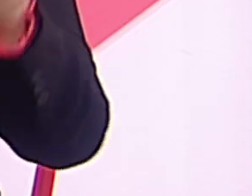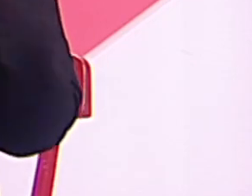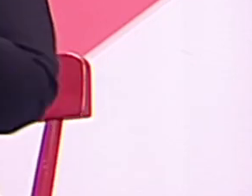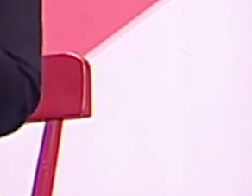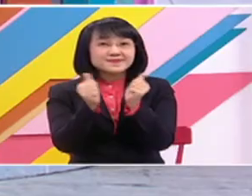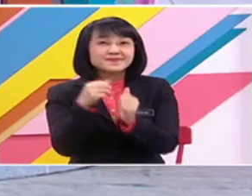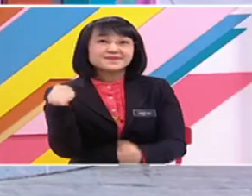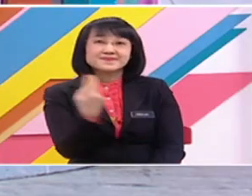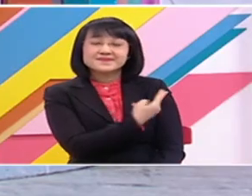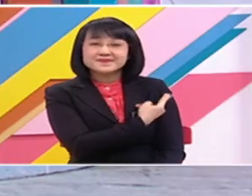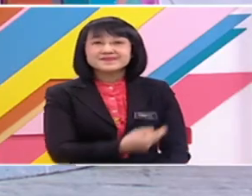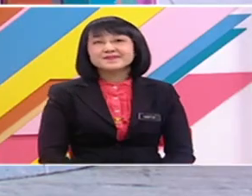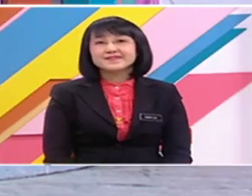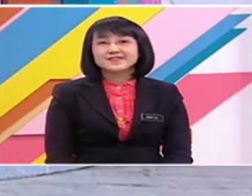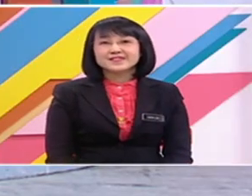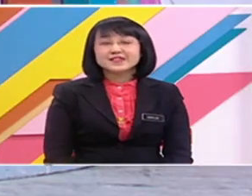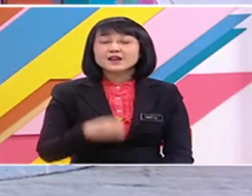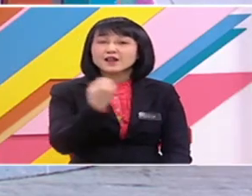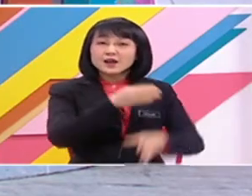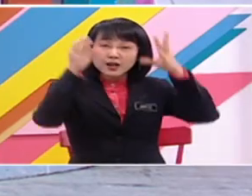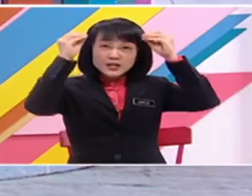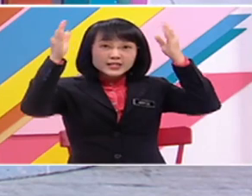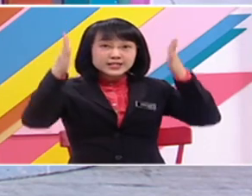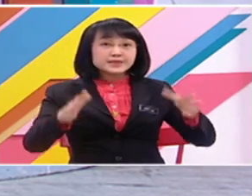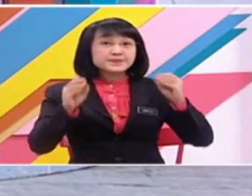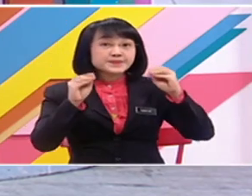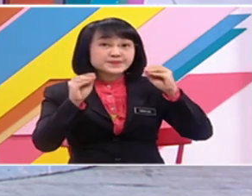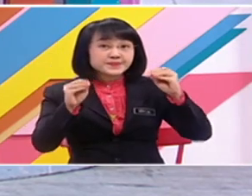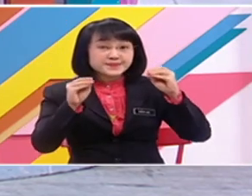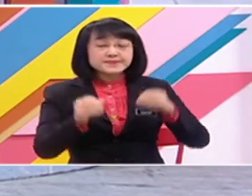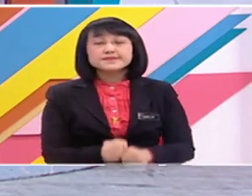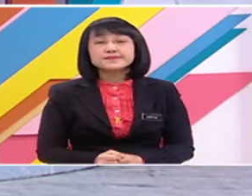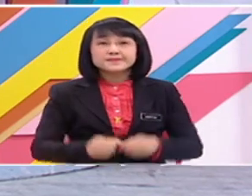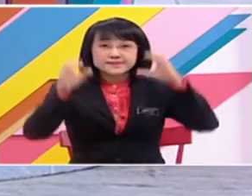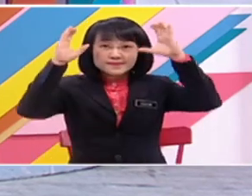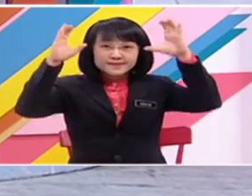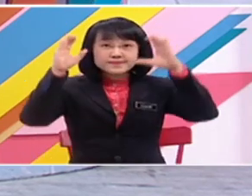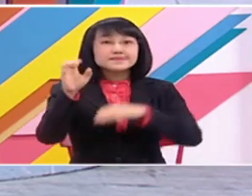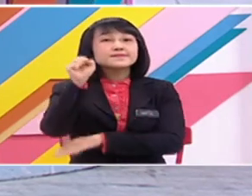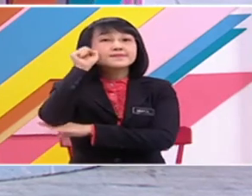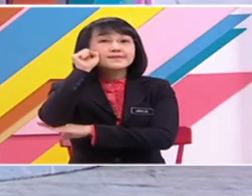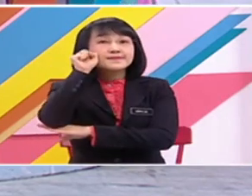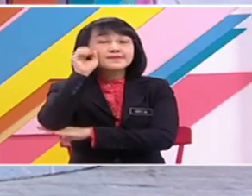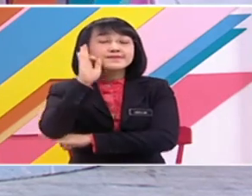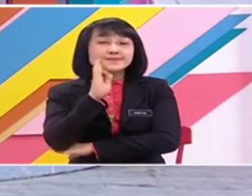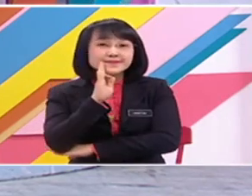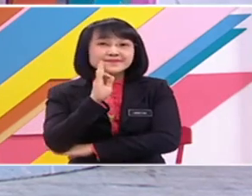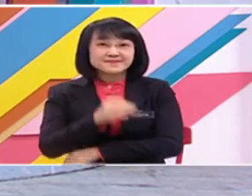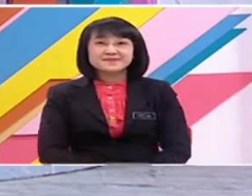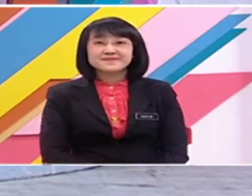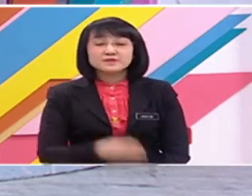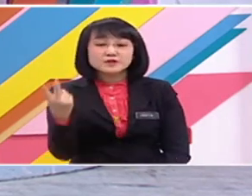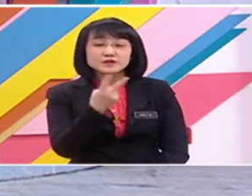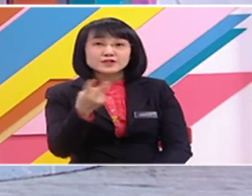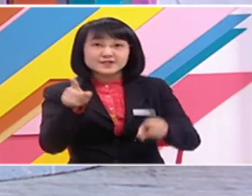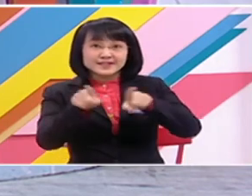our teacher, lovely teacher for today, Miss Nur Shafika. Yes, right, teacher? Name. Yes, we're the same names. You can